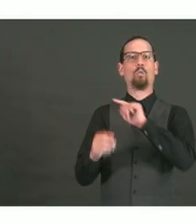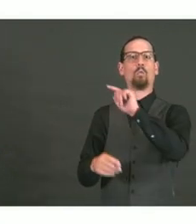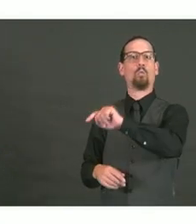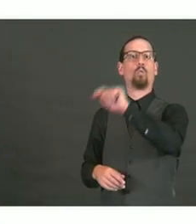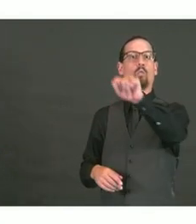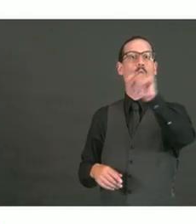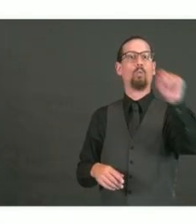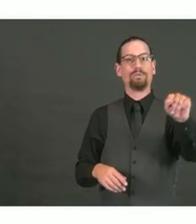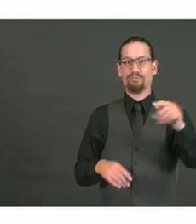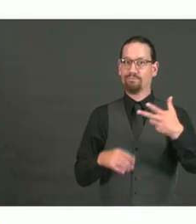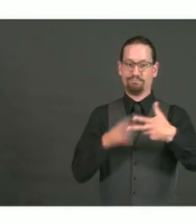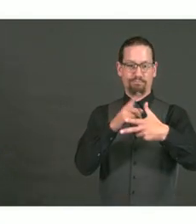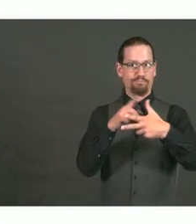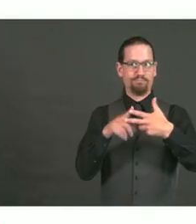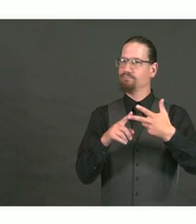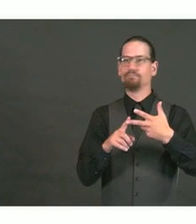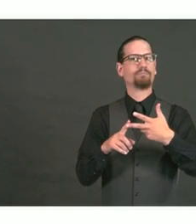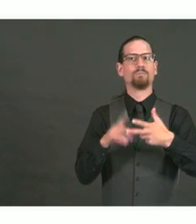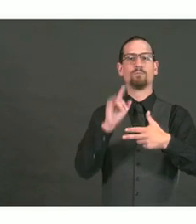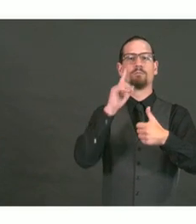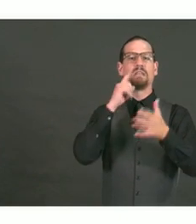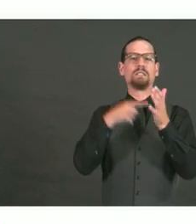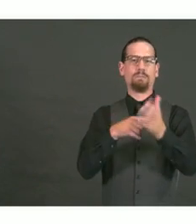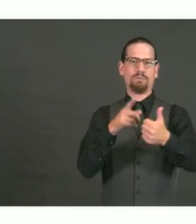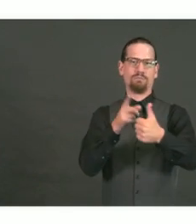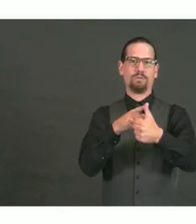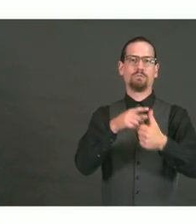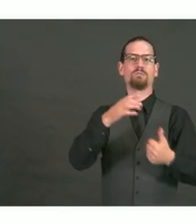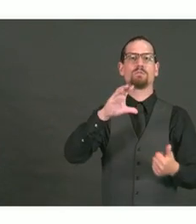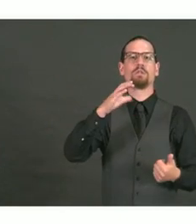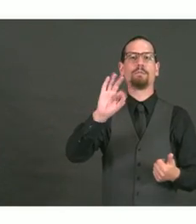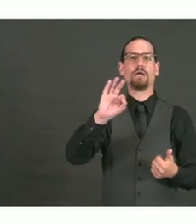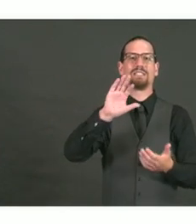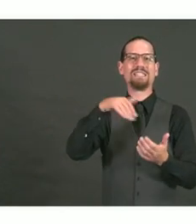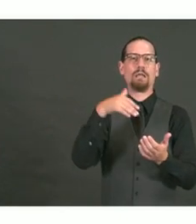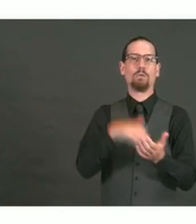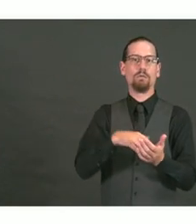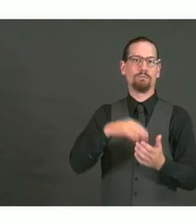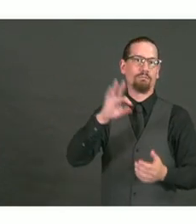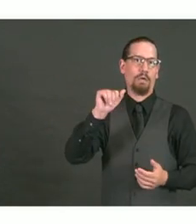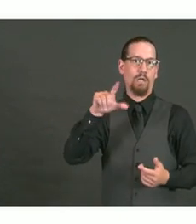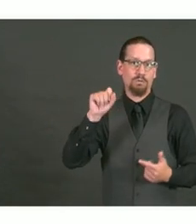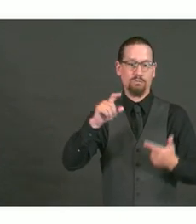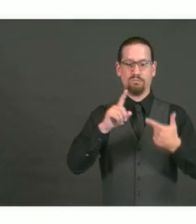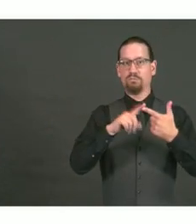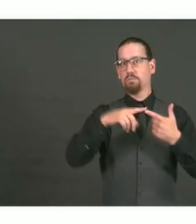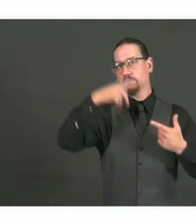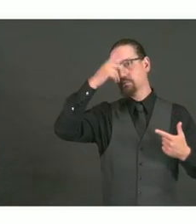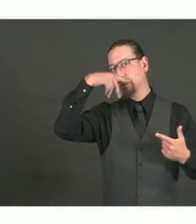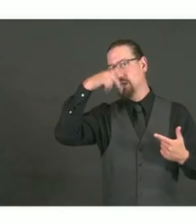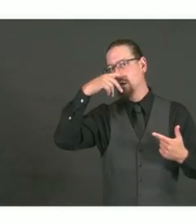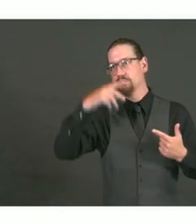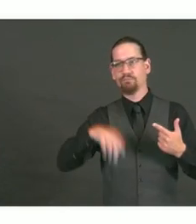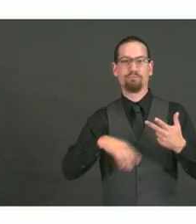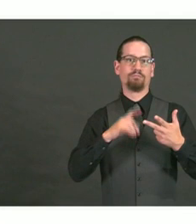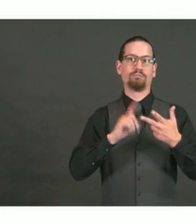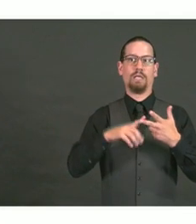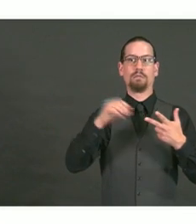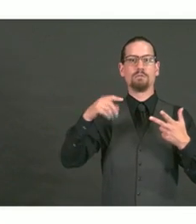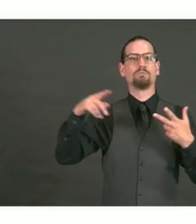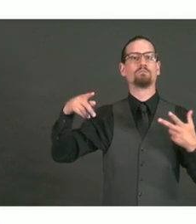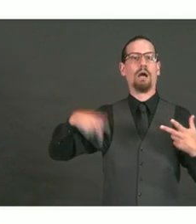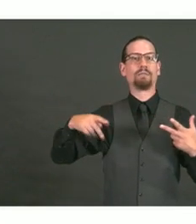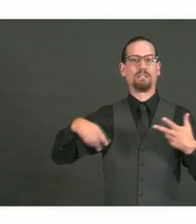person. Those would be Central Falls, Pawtucket, and Providence. Based on last week's data,